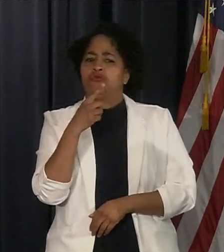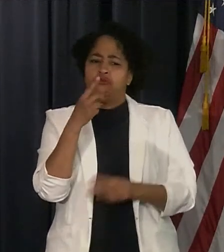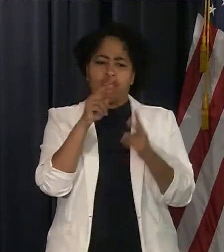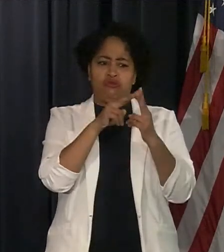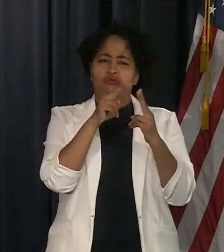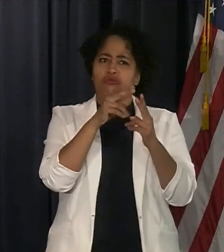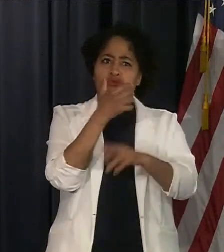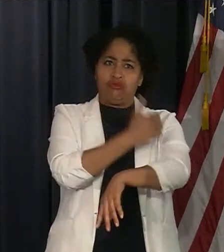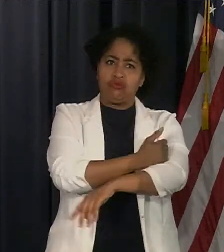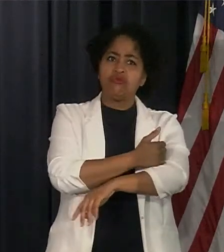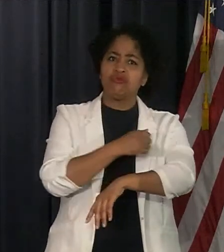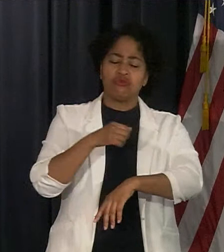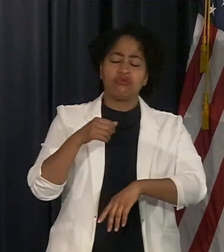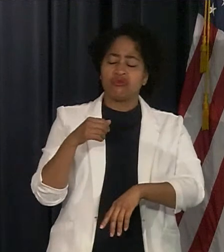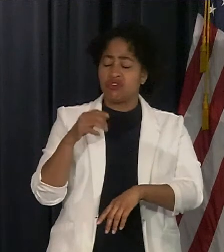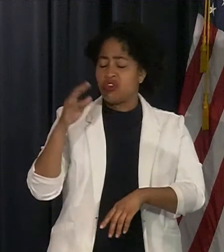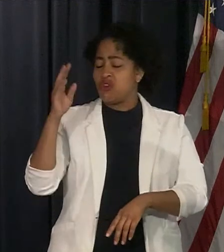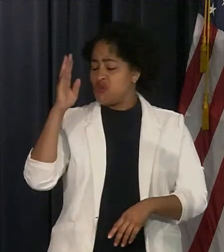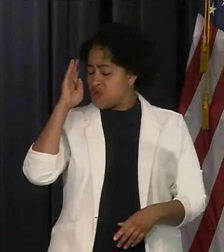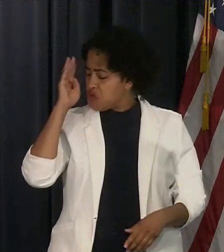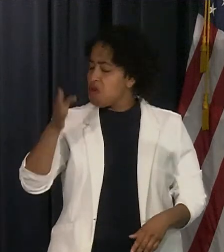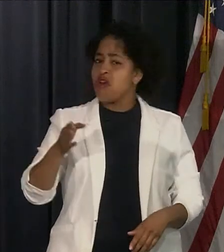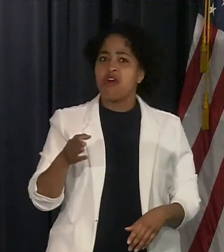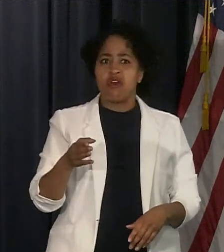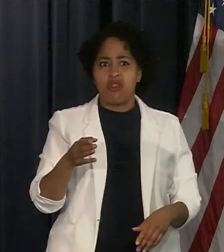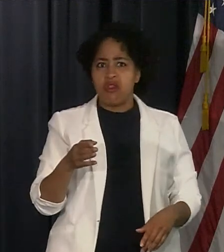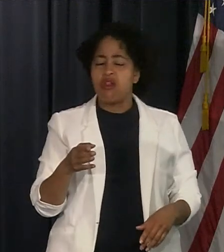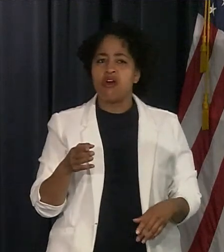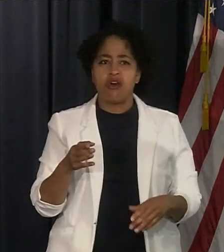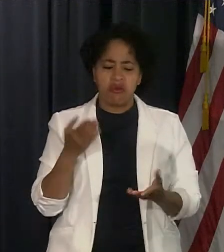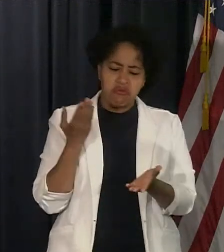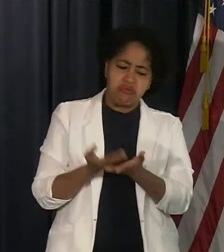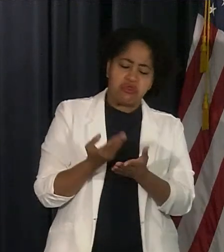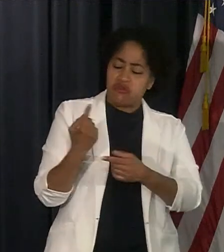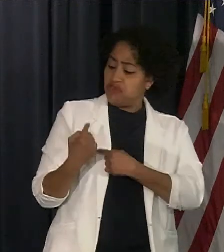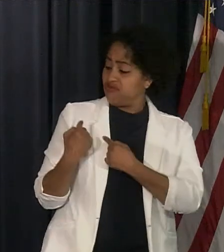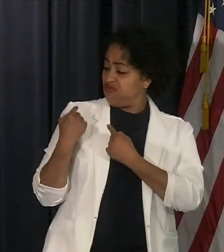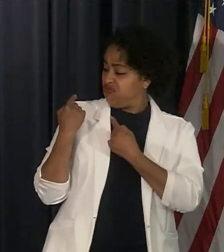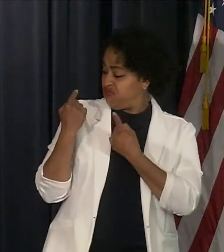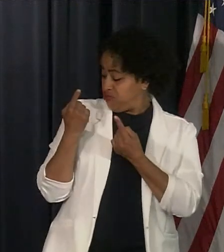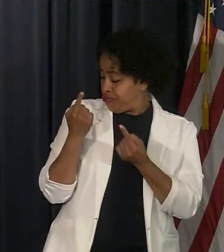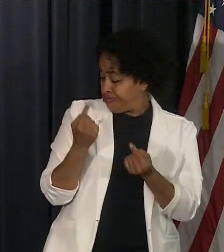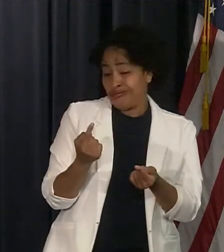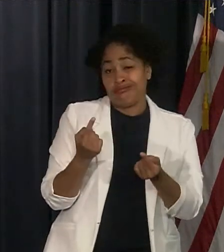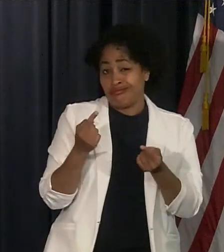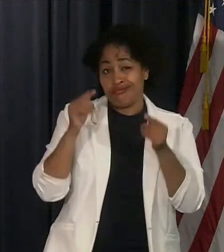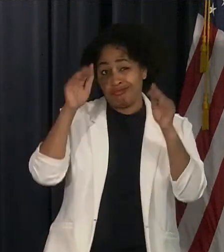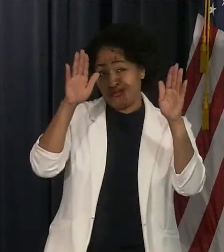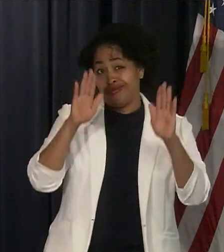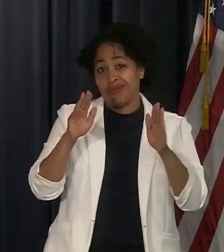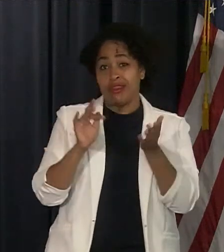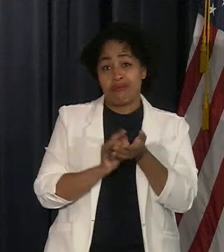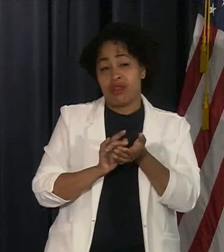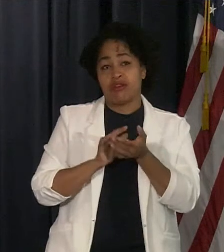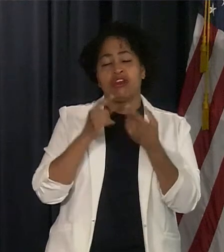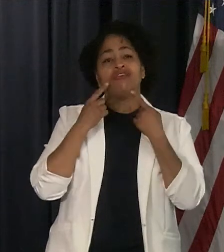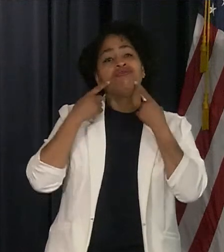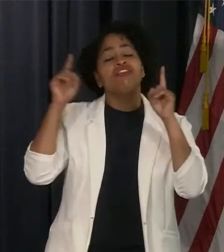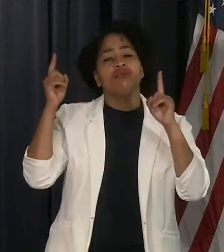down as some of the great medical achievements in history. And they've